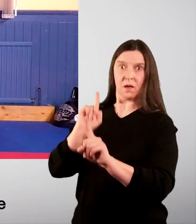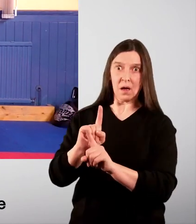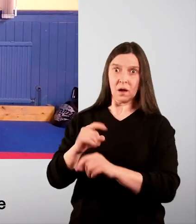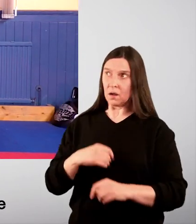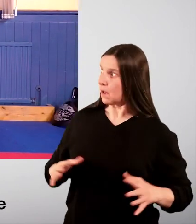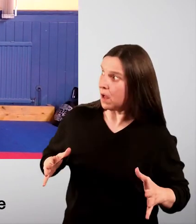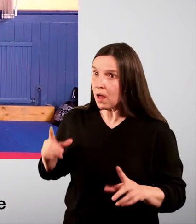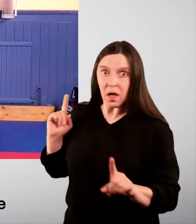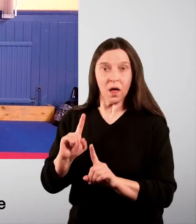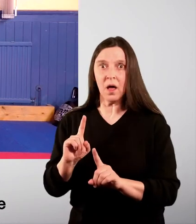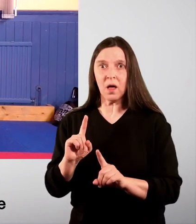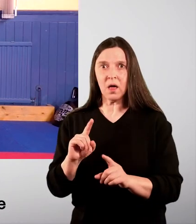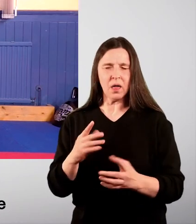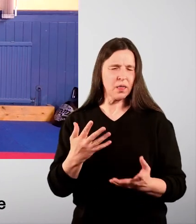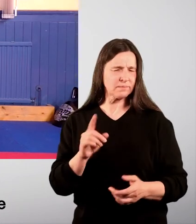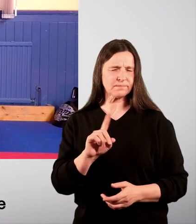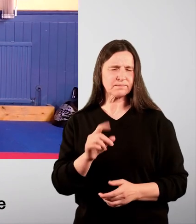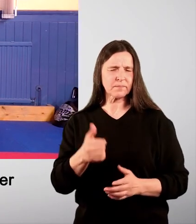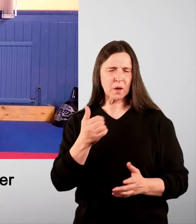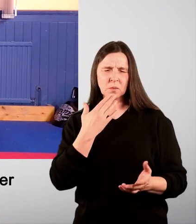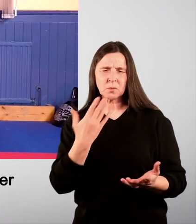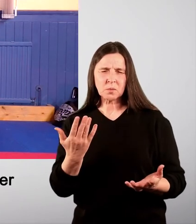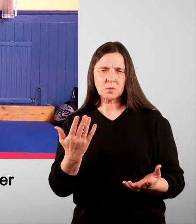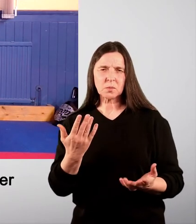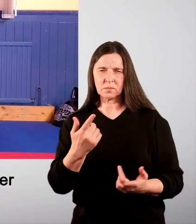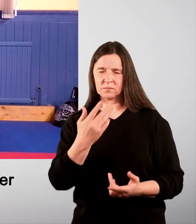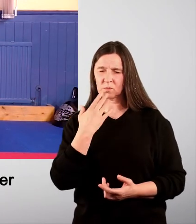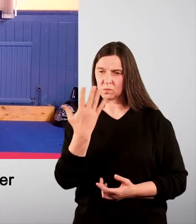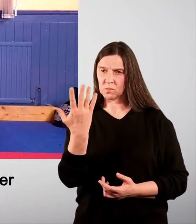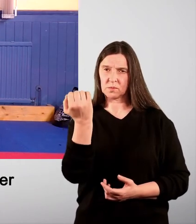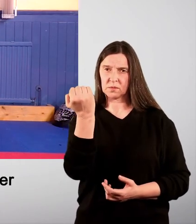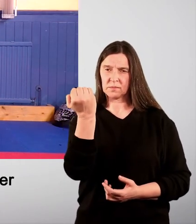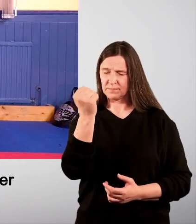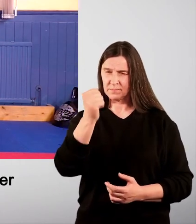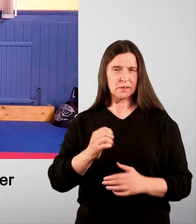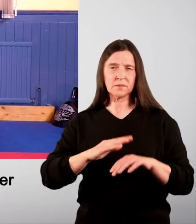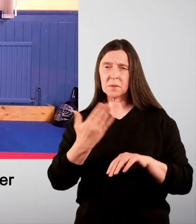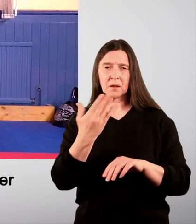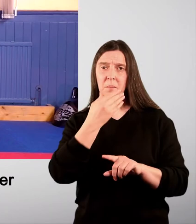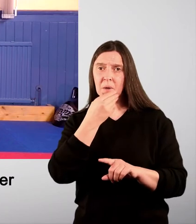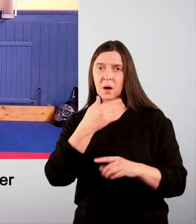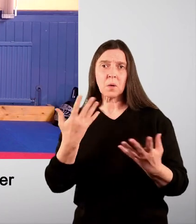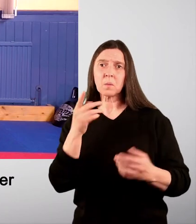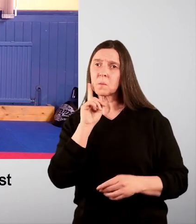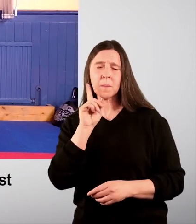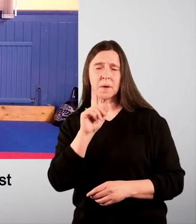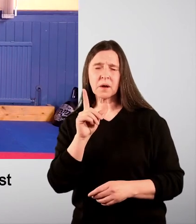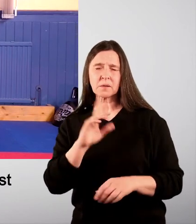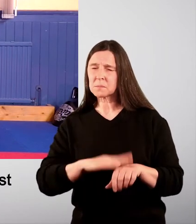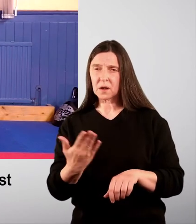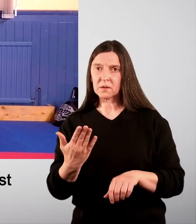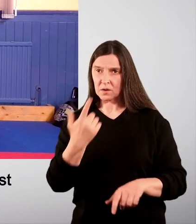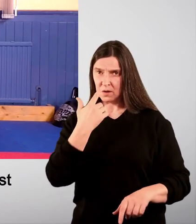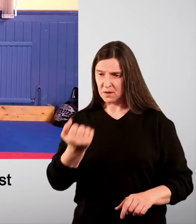balls on is because if it is a male and you've been attacked and you've been grabbed from behind, you could do another technique. You could do a hammer fist if it was male or